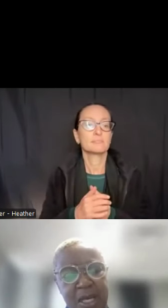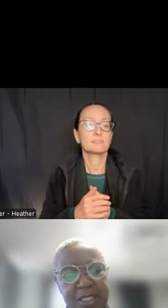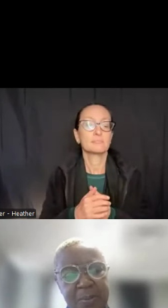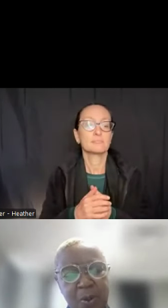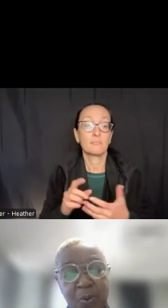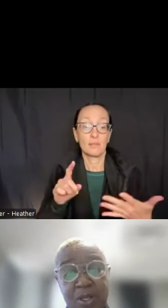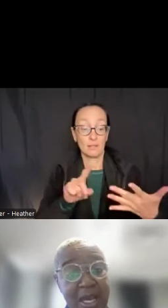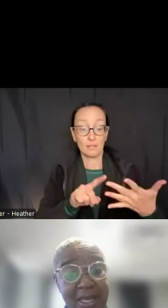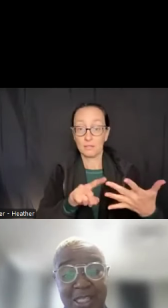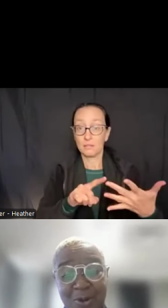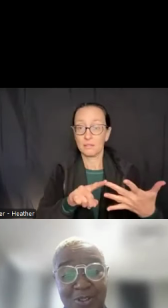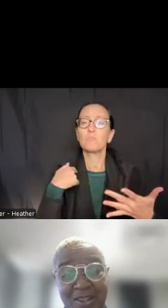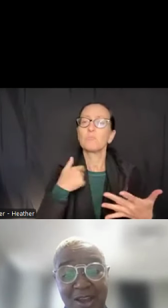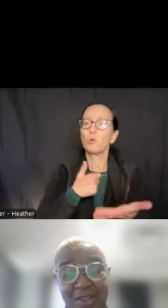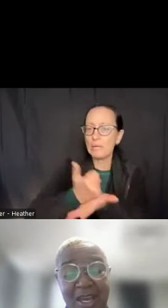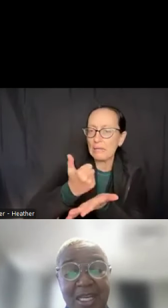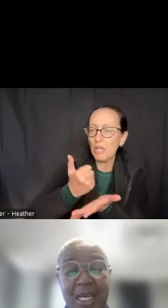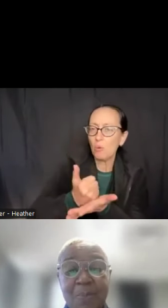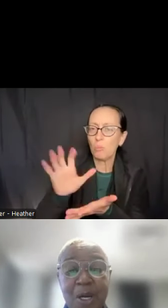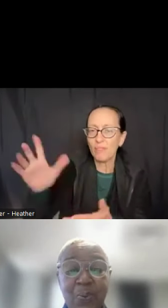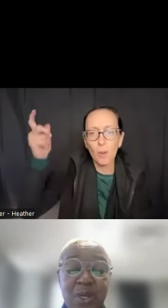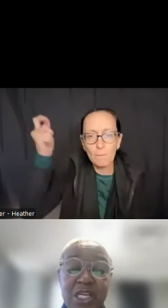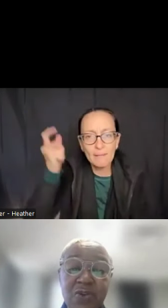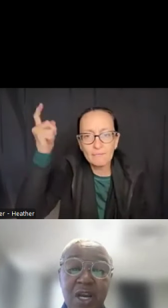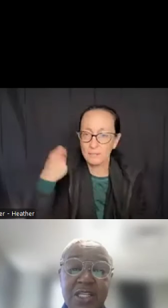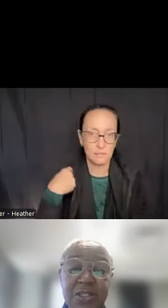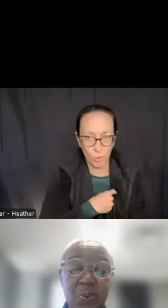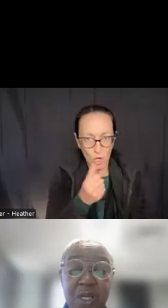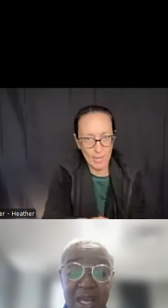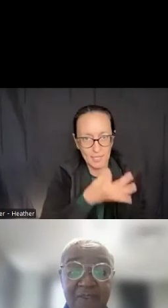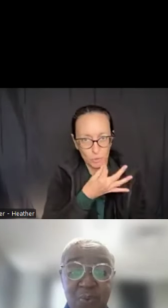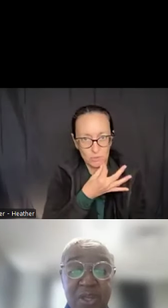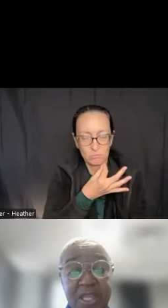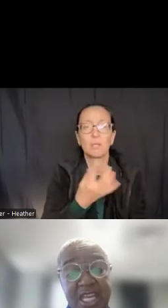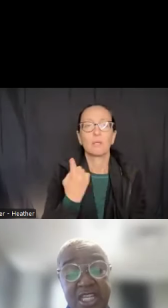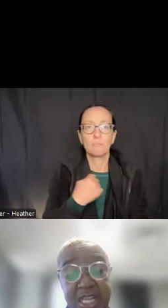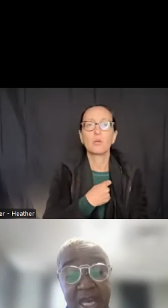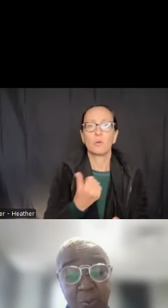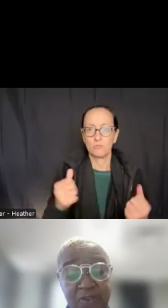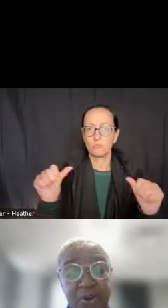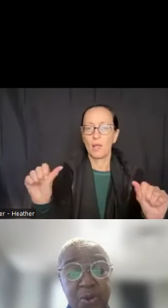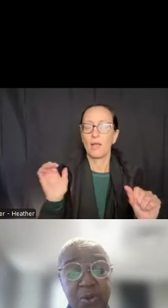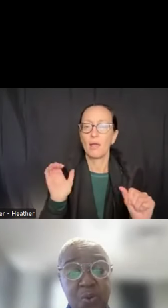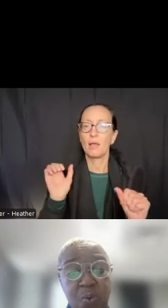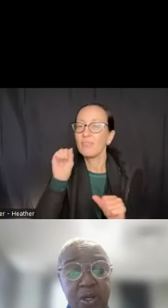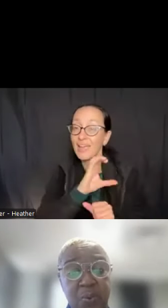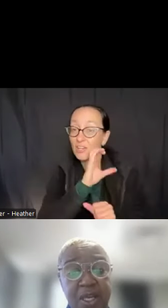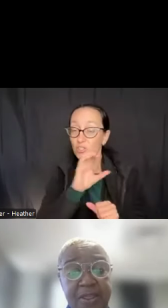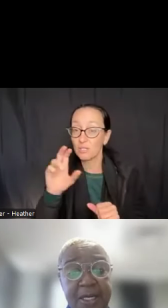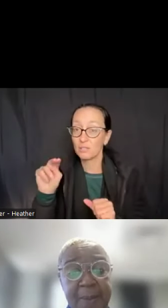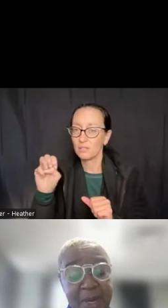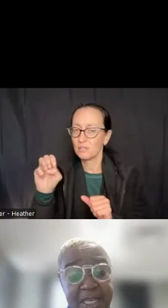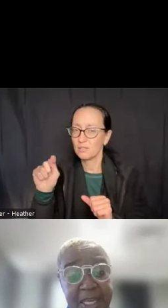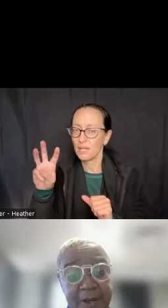much as possible. We're not experts on that, but we have within the Aging Network folk who work